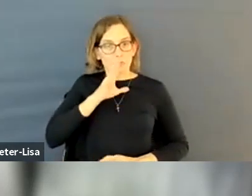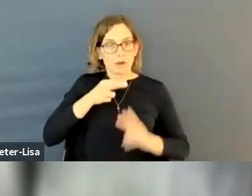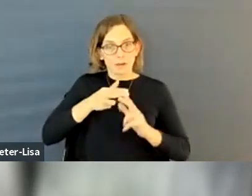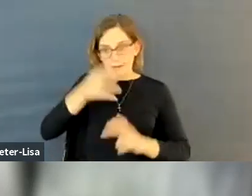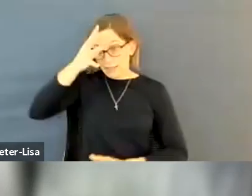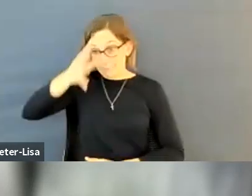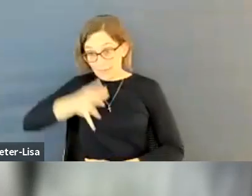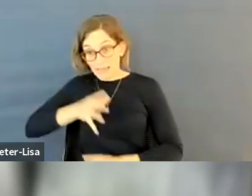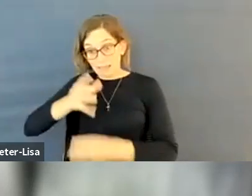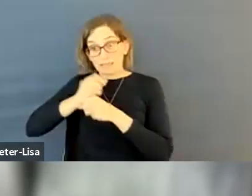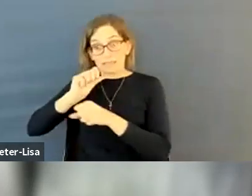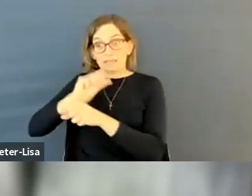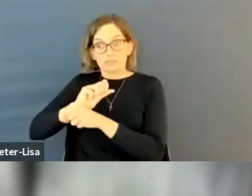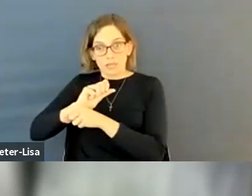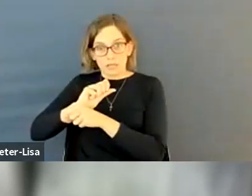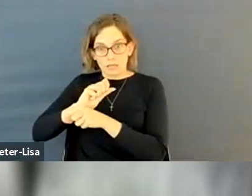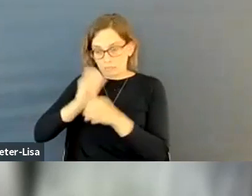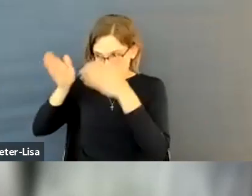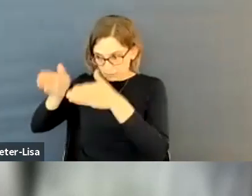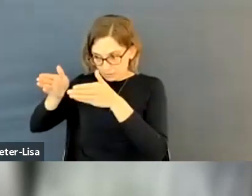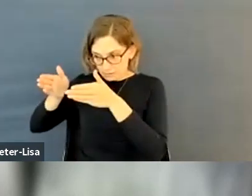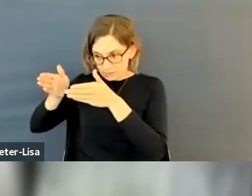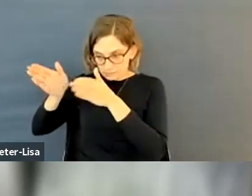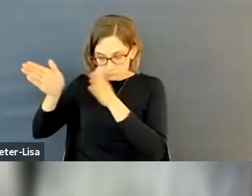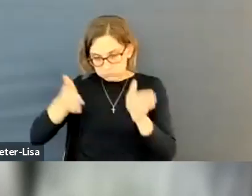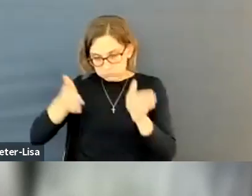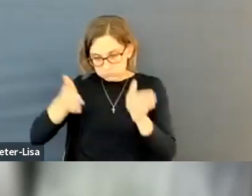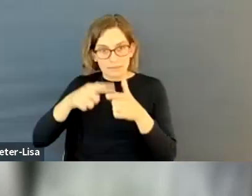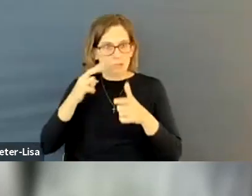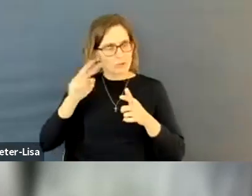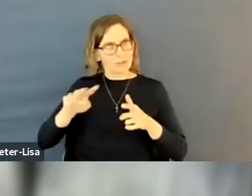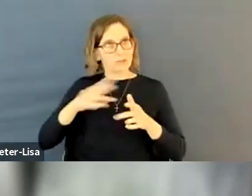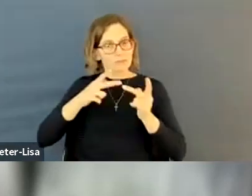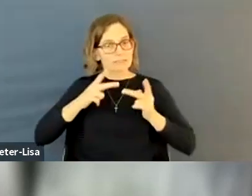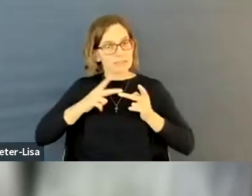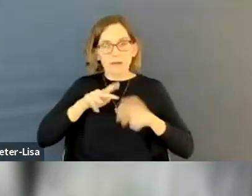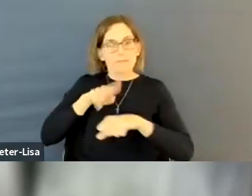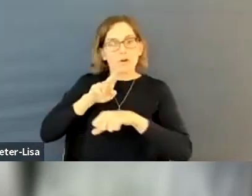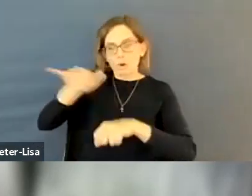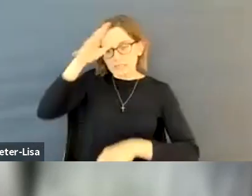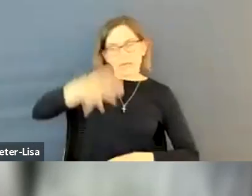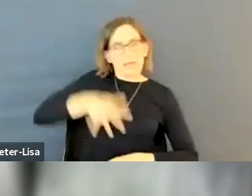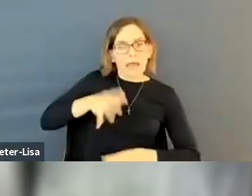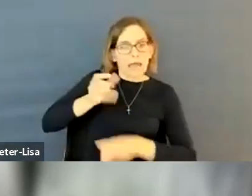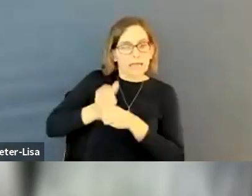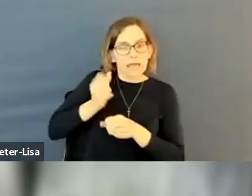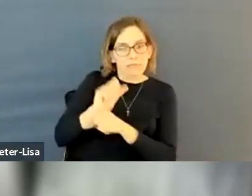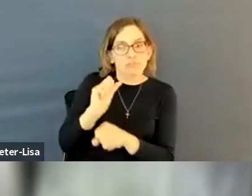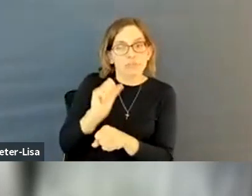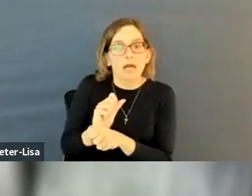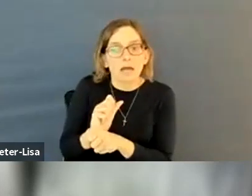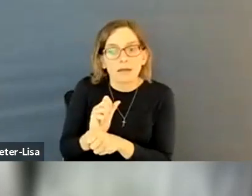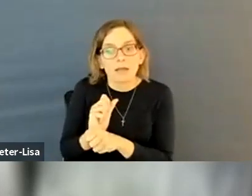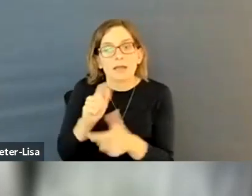getting a job. And so I was on, it's just interesting to look at your positionality and go, of course a guy got a job, right? And